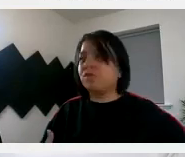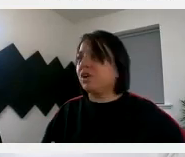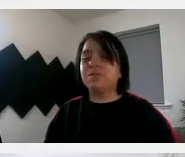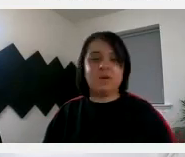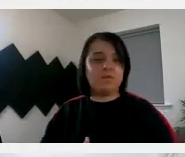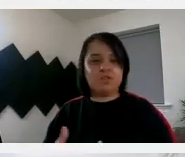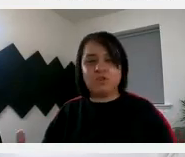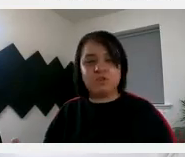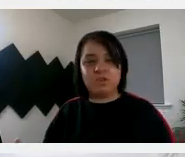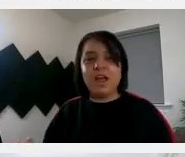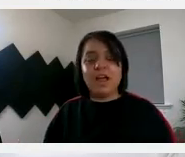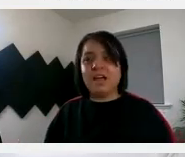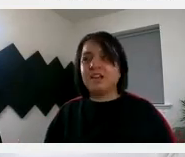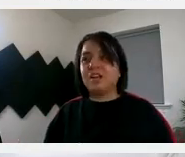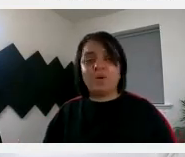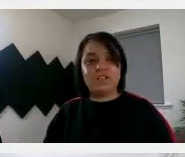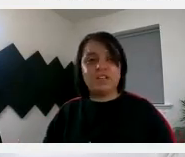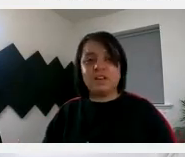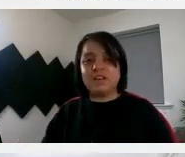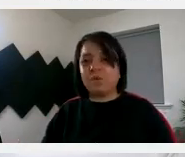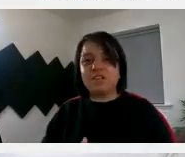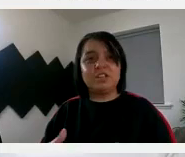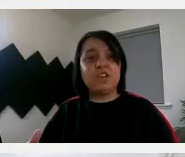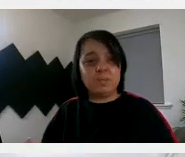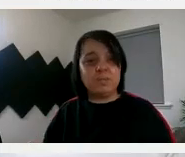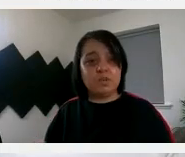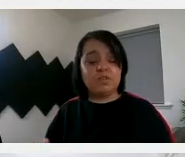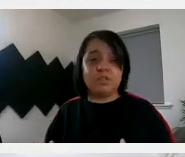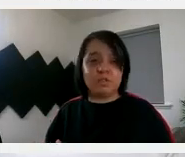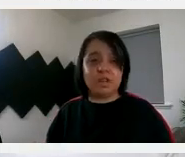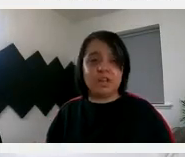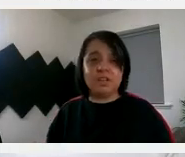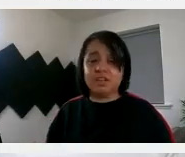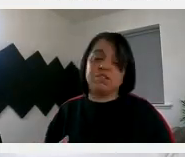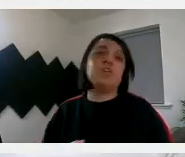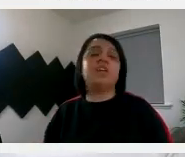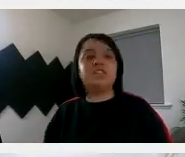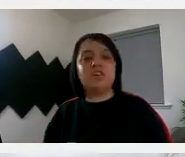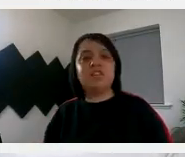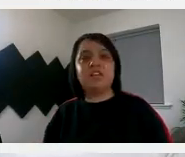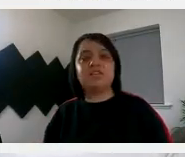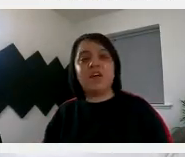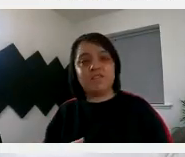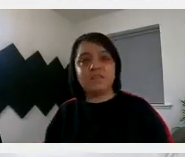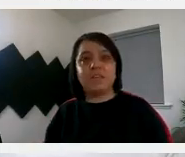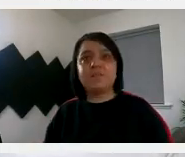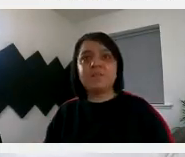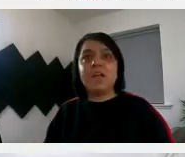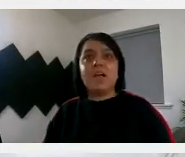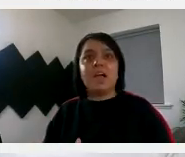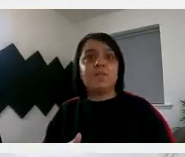we're trying to be a multicultural, and equality is really important to the UK. So they're trying to integrate things for